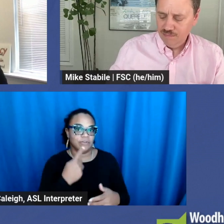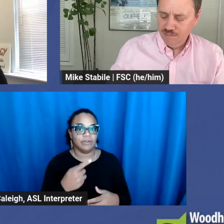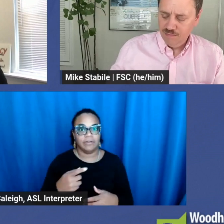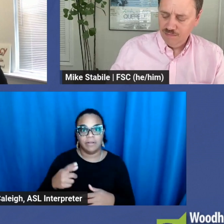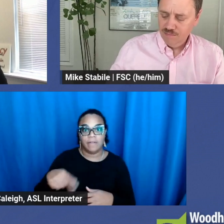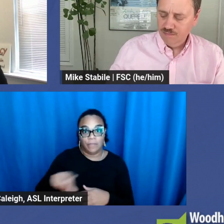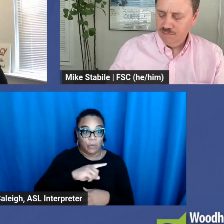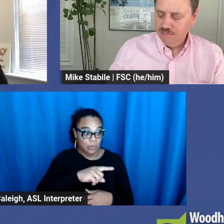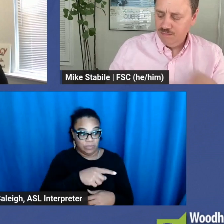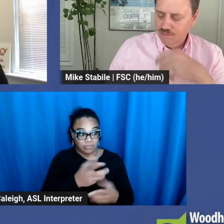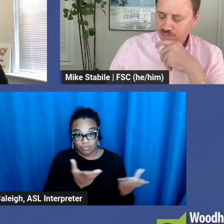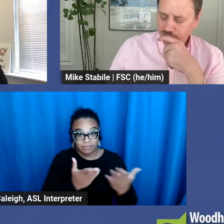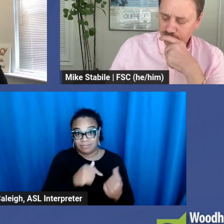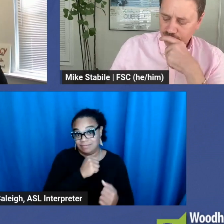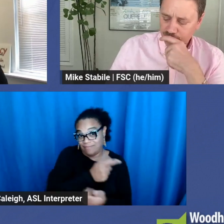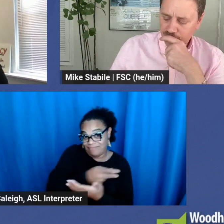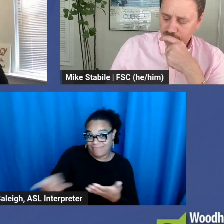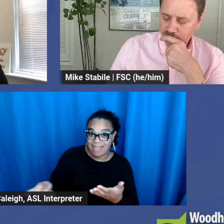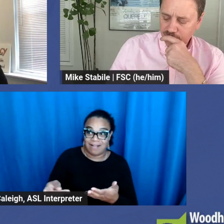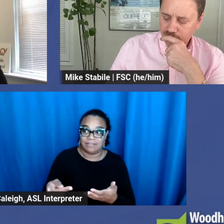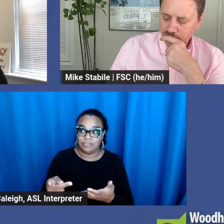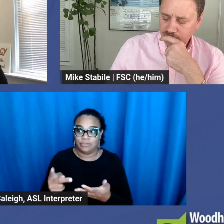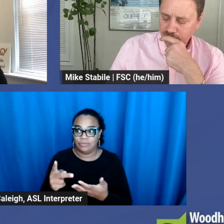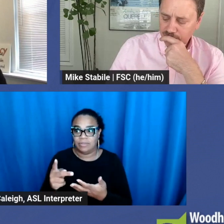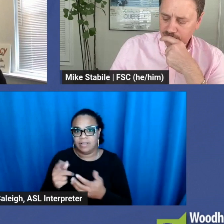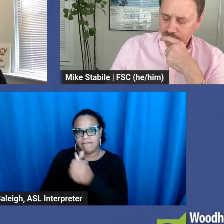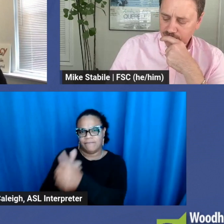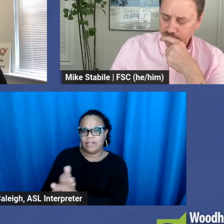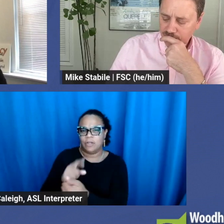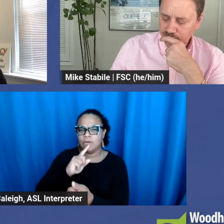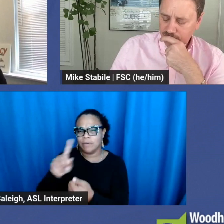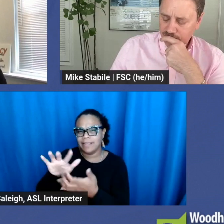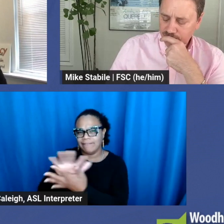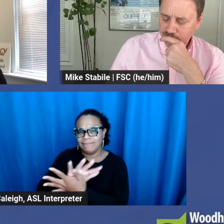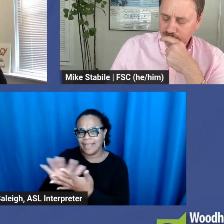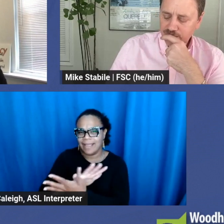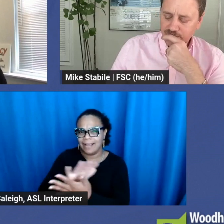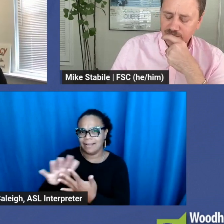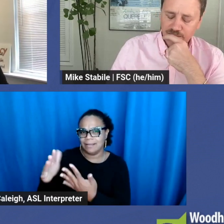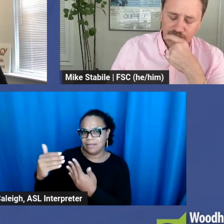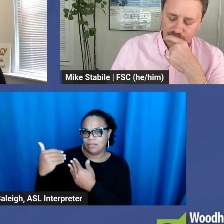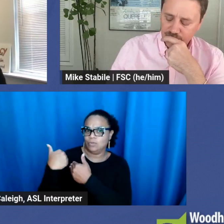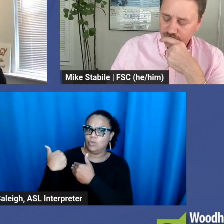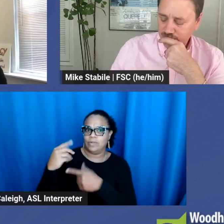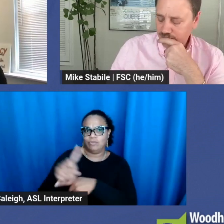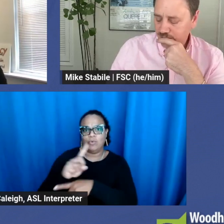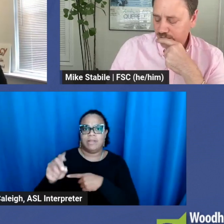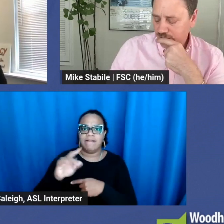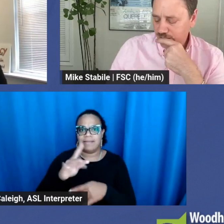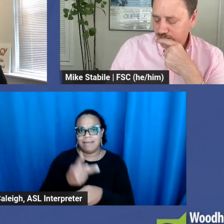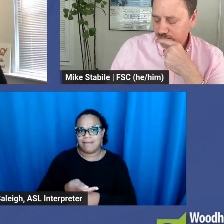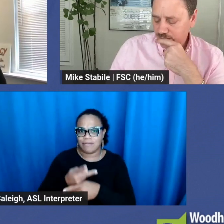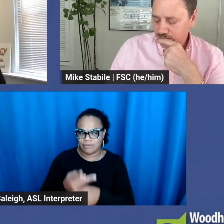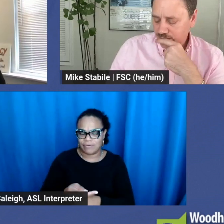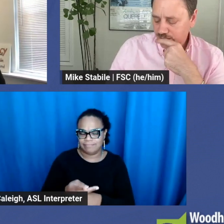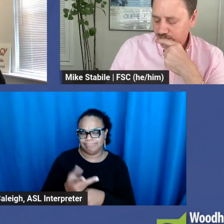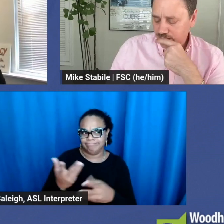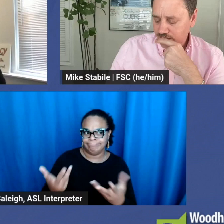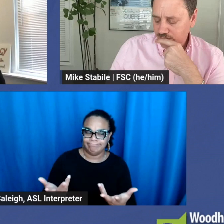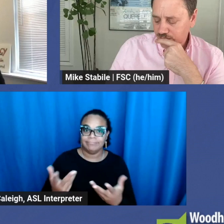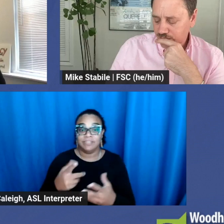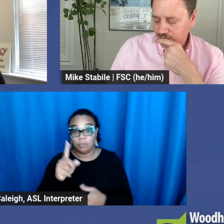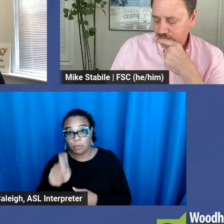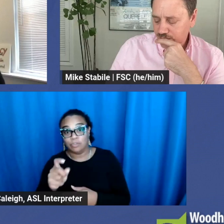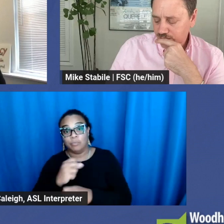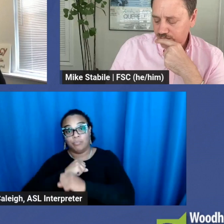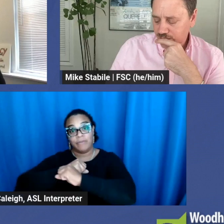services failing a kind of vaguely defined duty of care that the services would be given under this law to prevent or